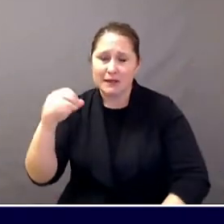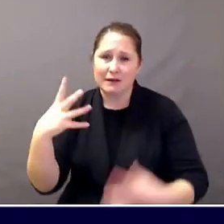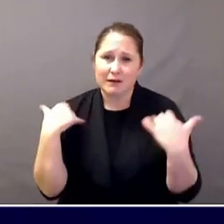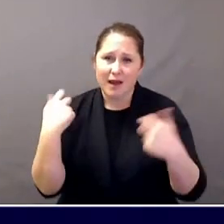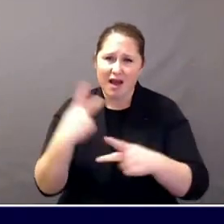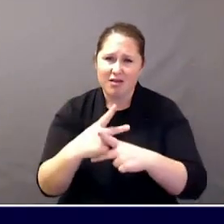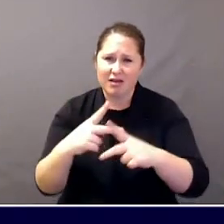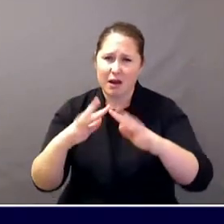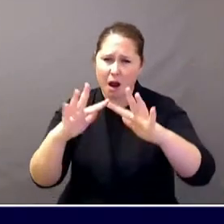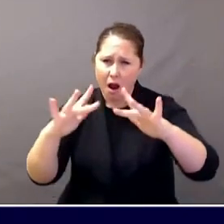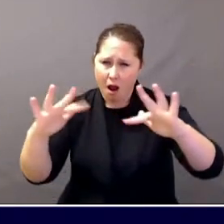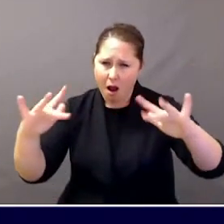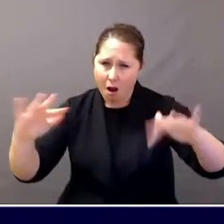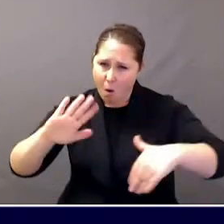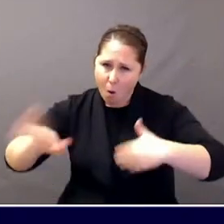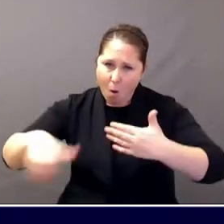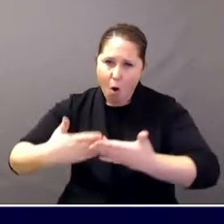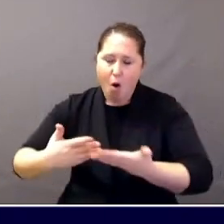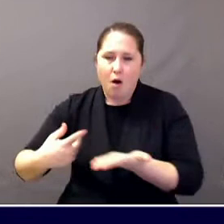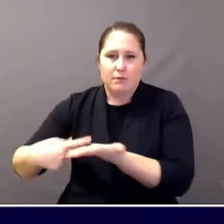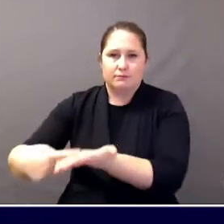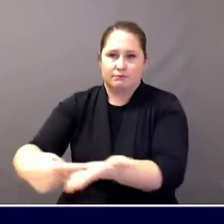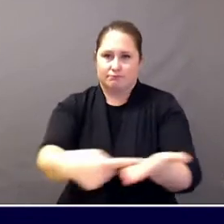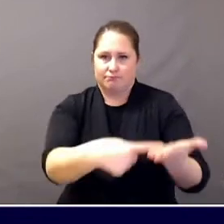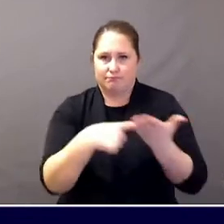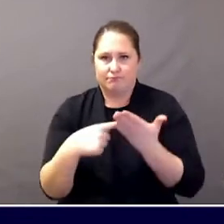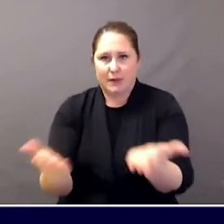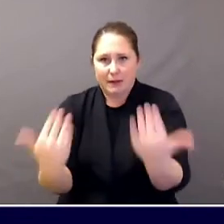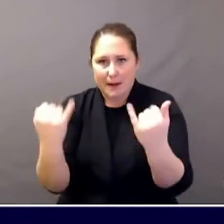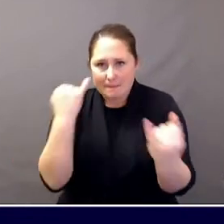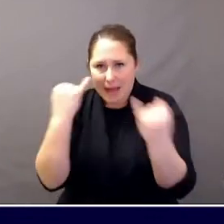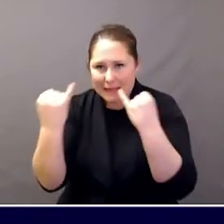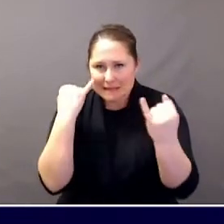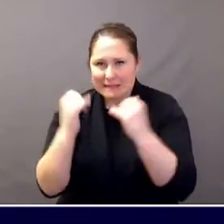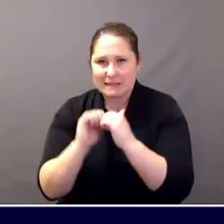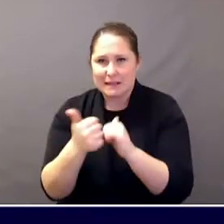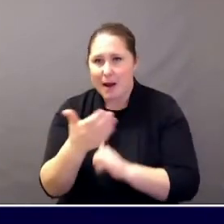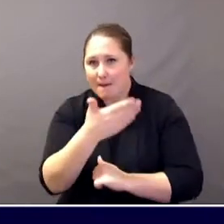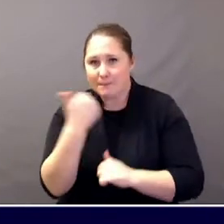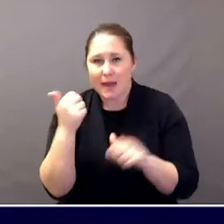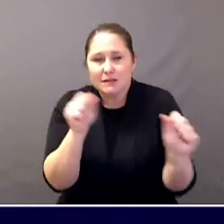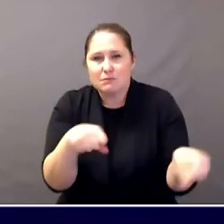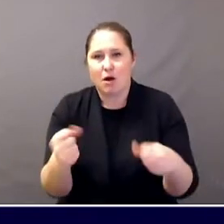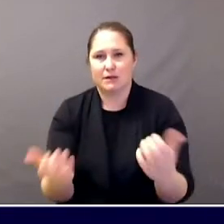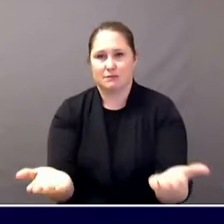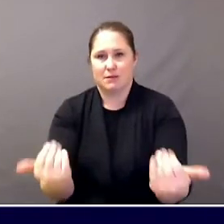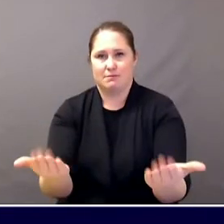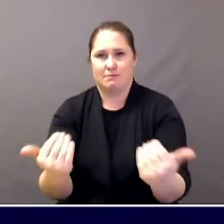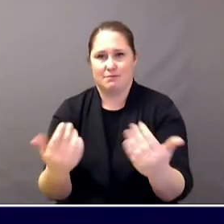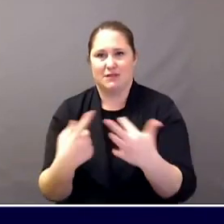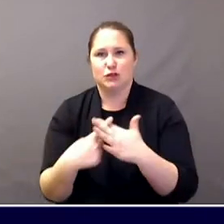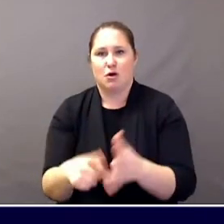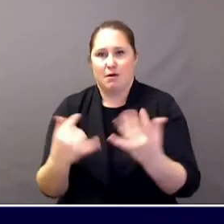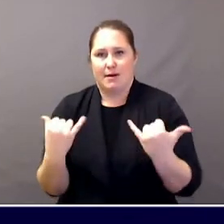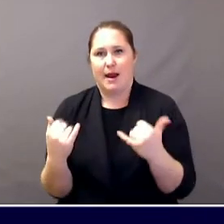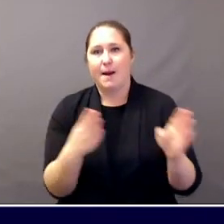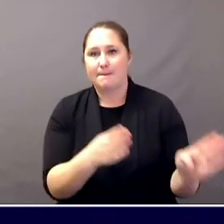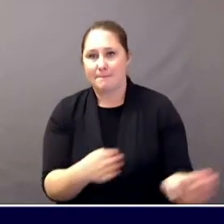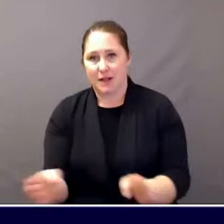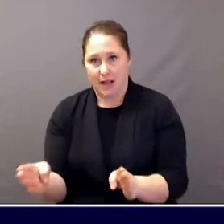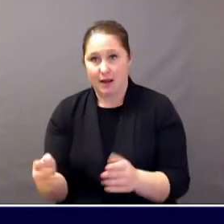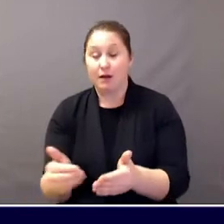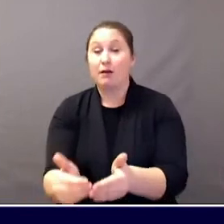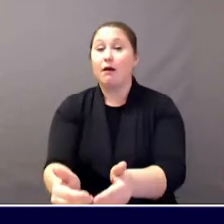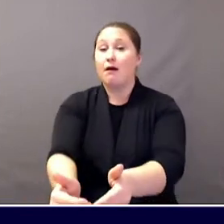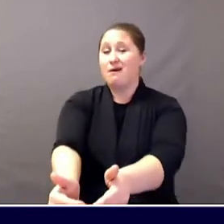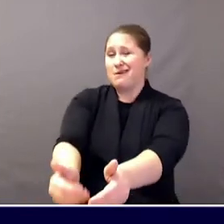to see how we could get this done when it comes to us as soon and quickly as possible. And because we've done that,